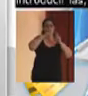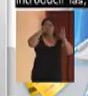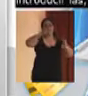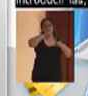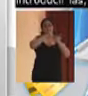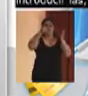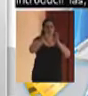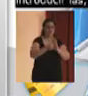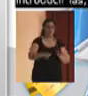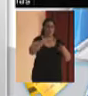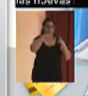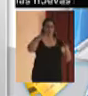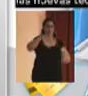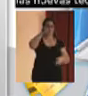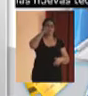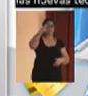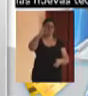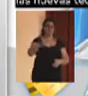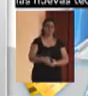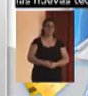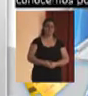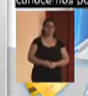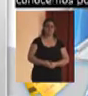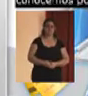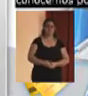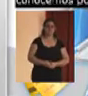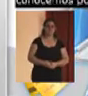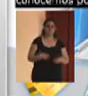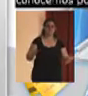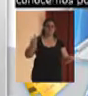occurred with the introduction of new technologies,